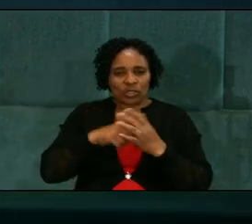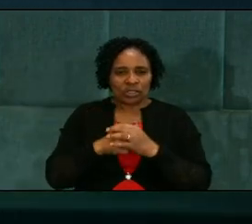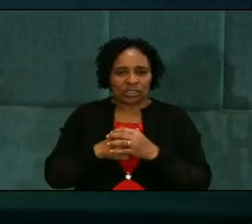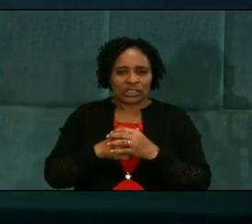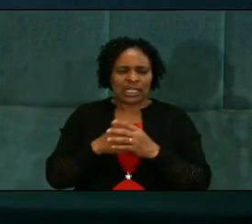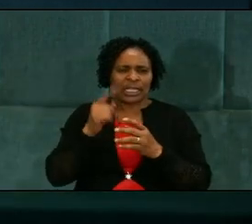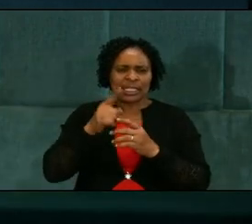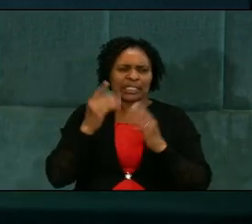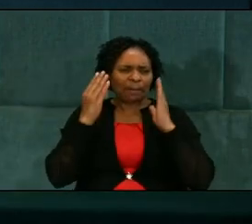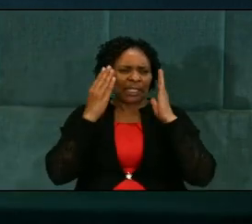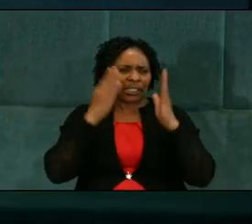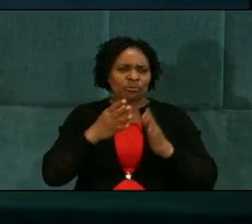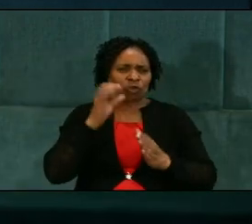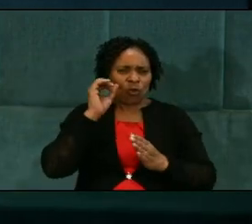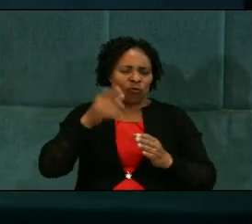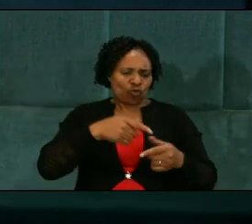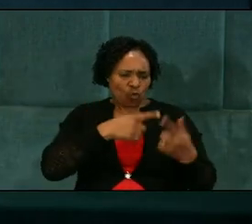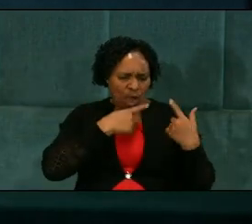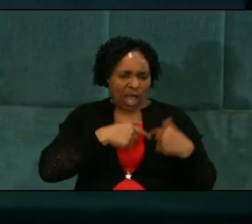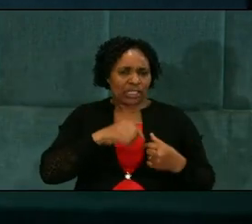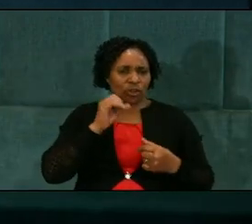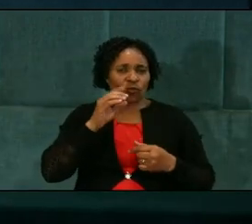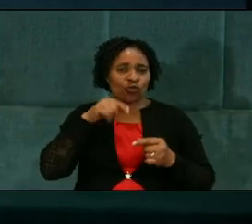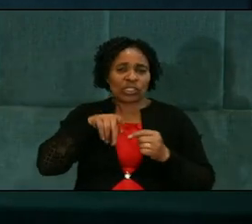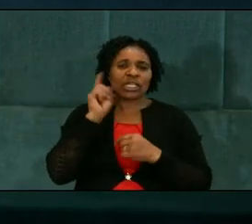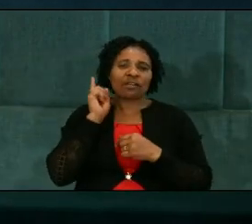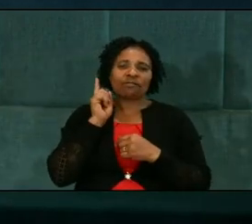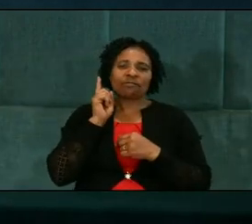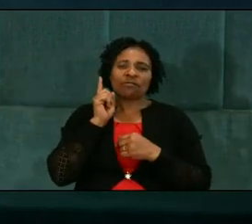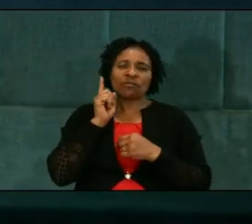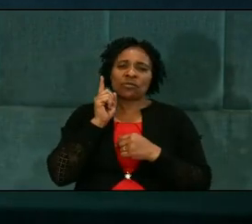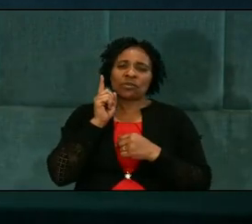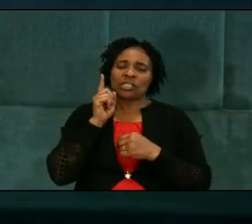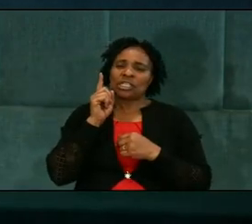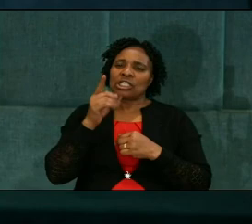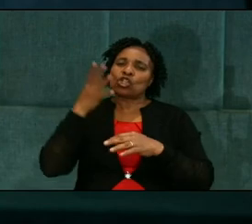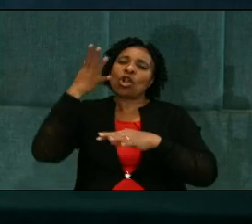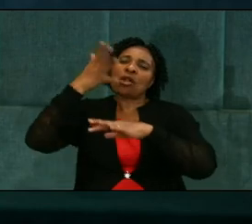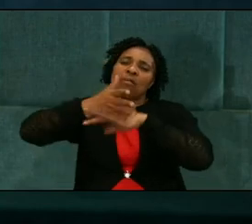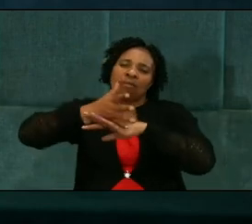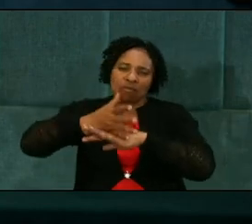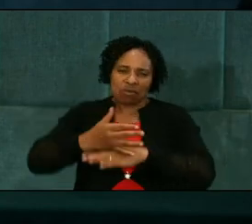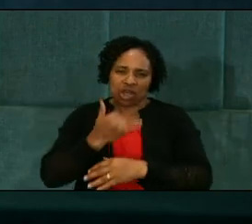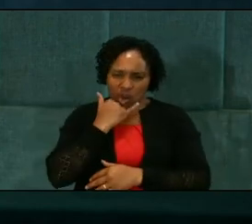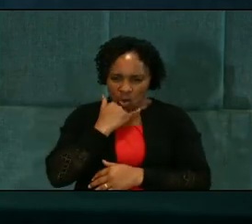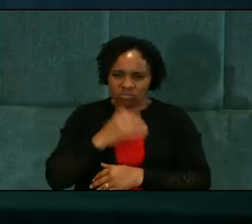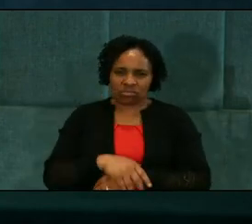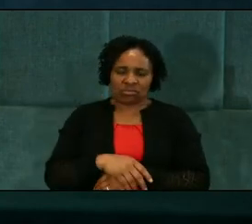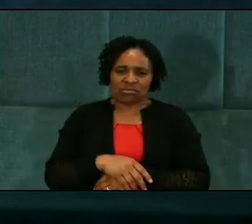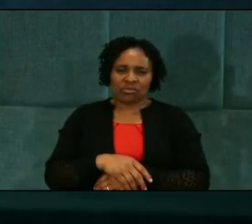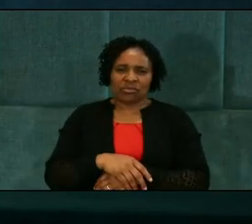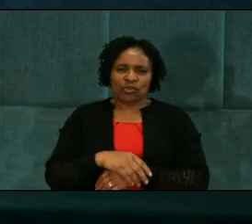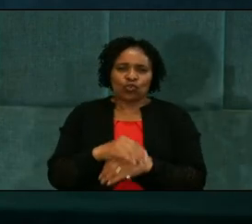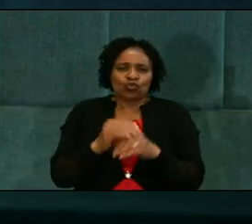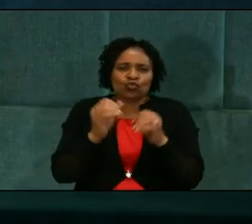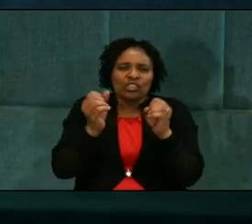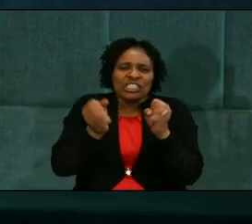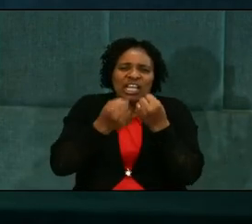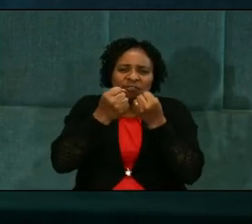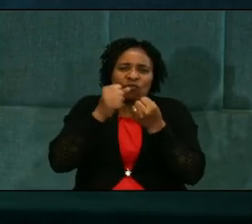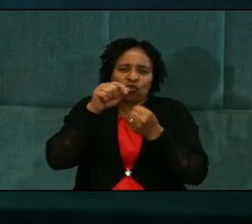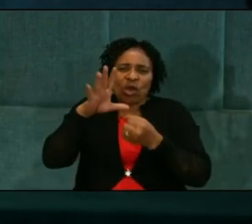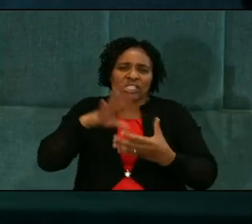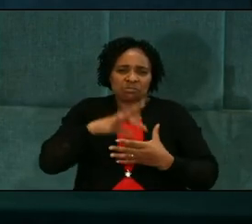the perception you have of yourself is false. And the security you have, the